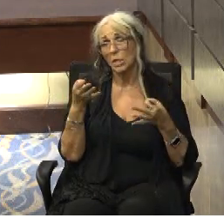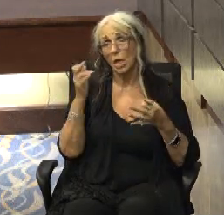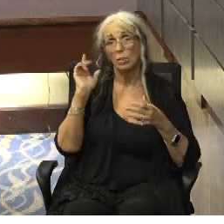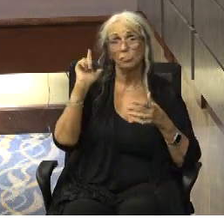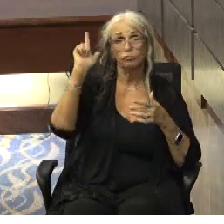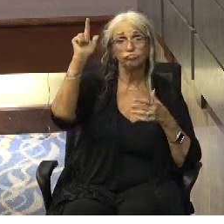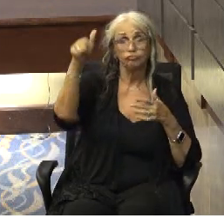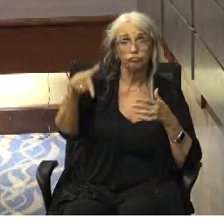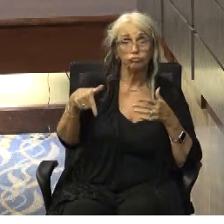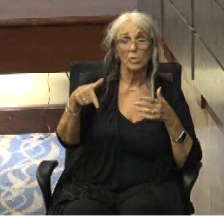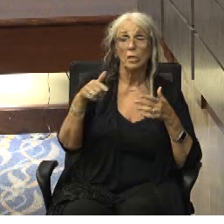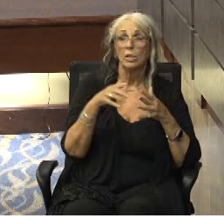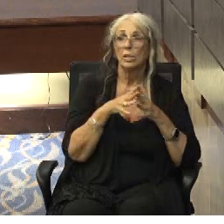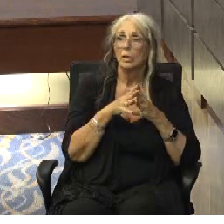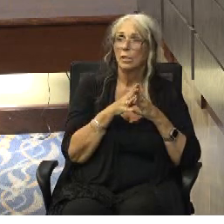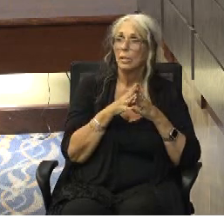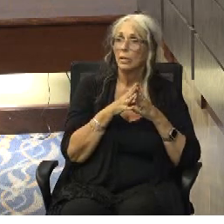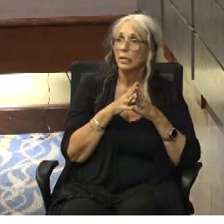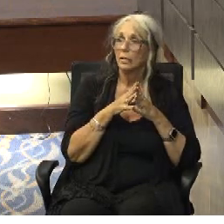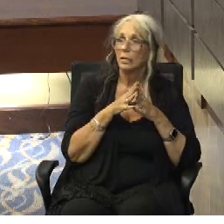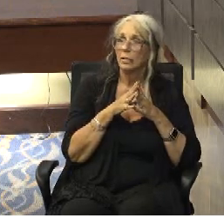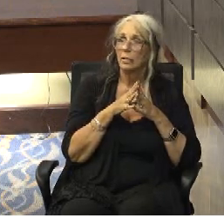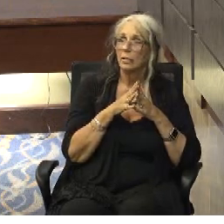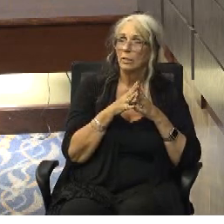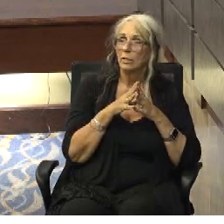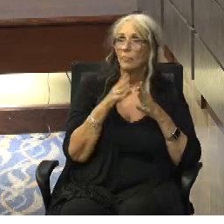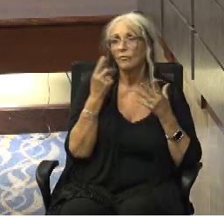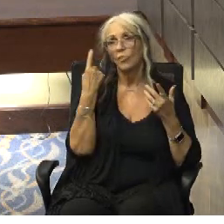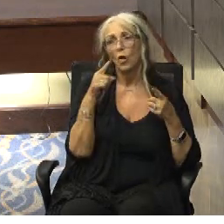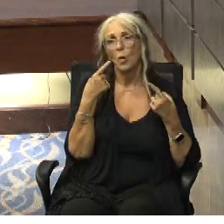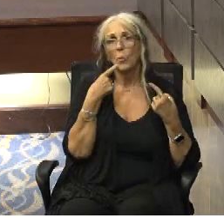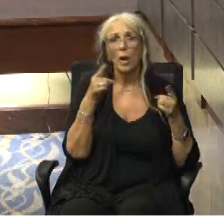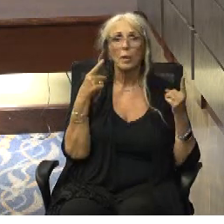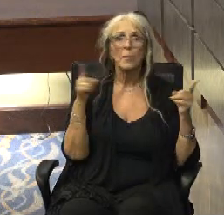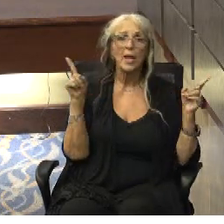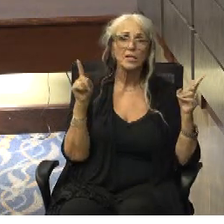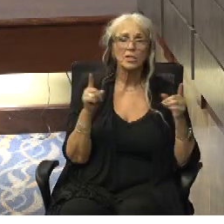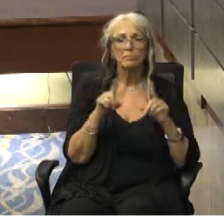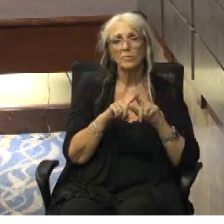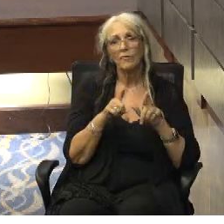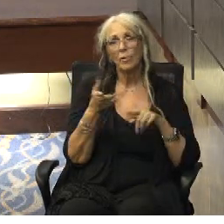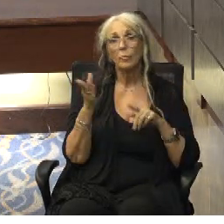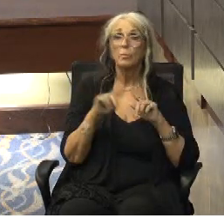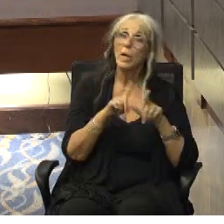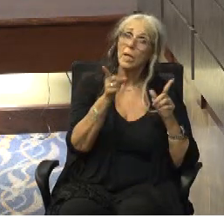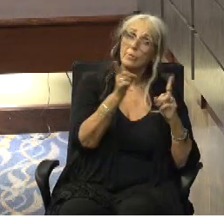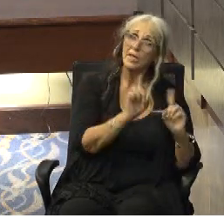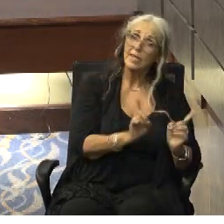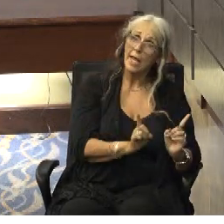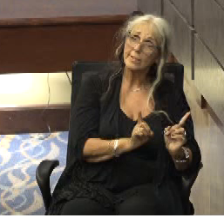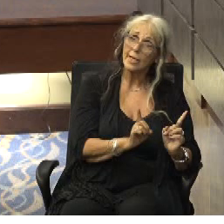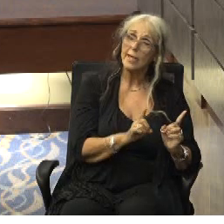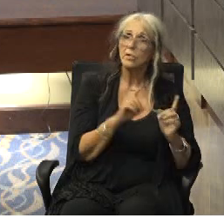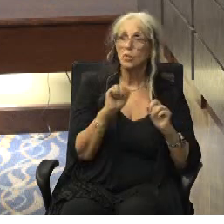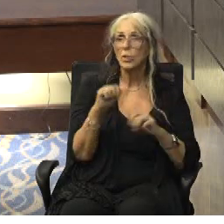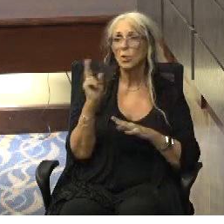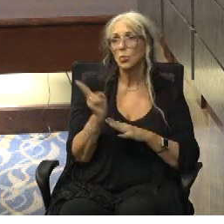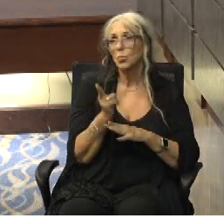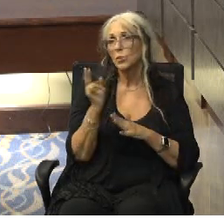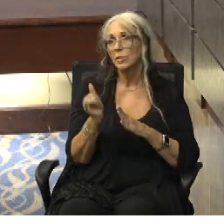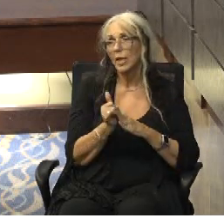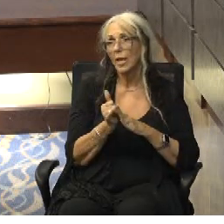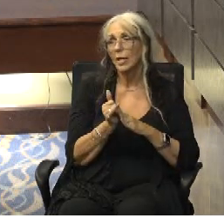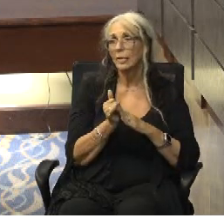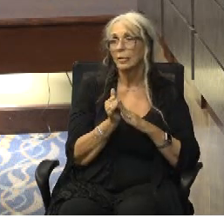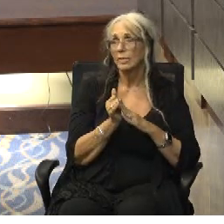kind of the formalized city seal that we use, proclamations, that kind of stuff. And so this more is from a design element to be able to utilize that, and I don't need to